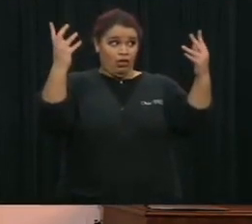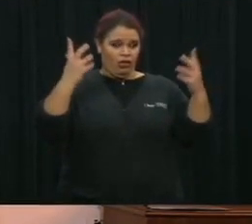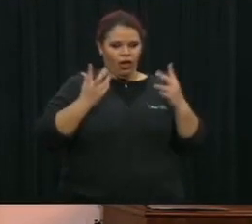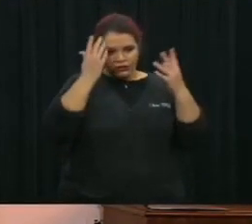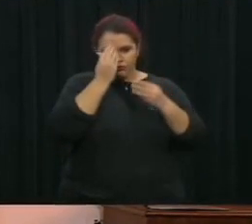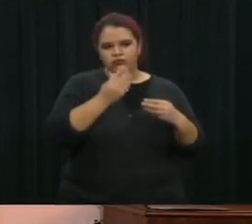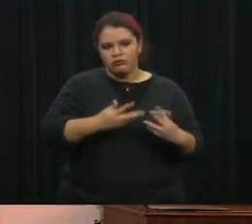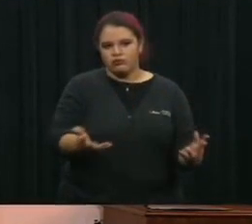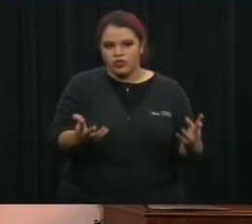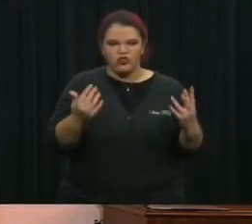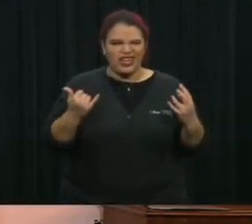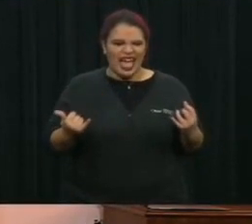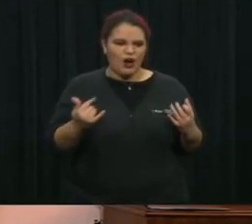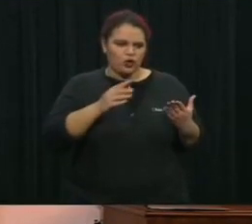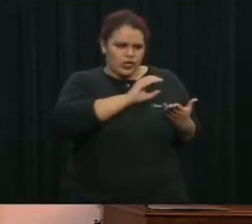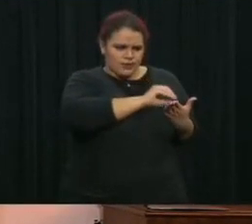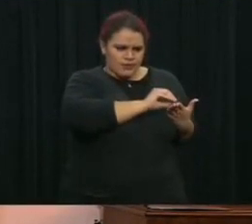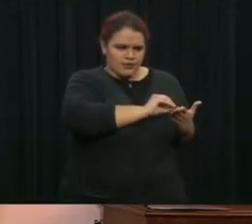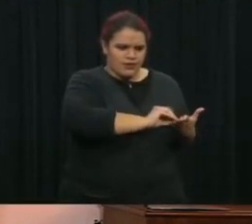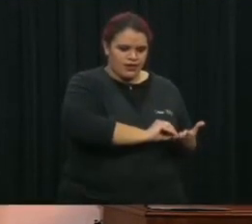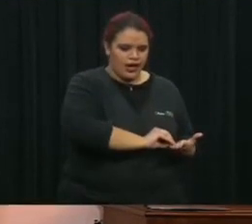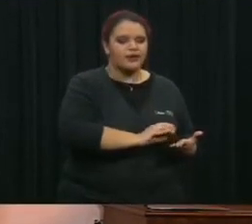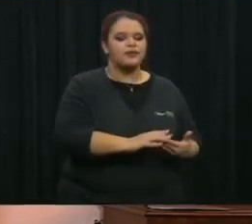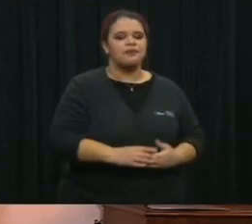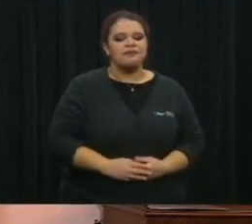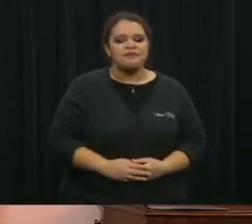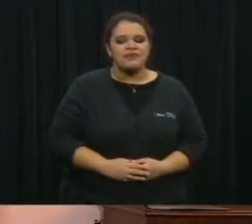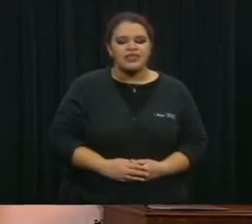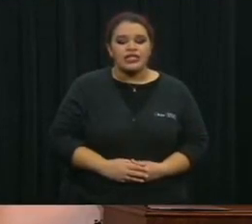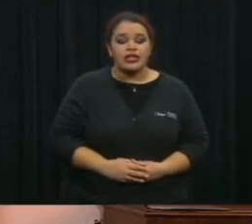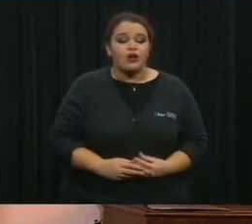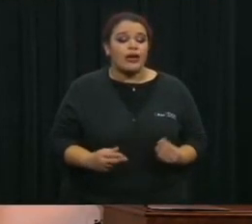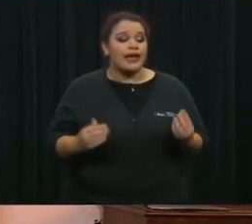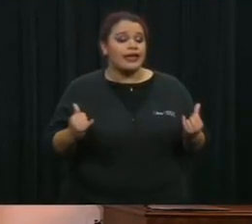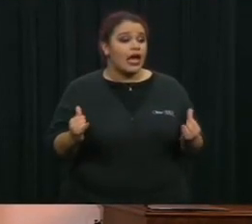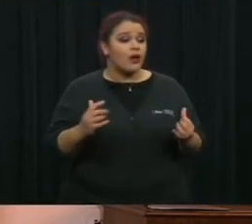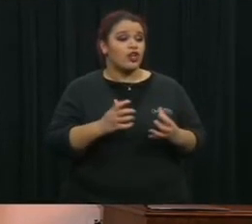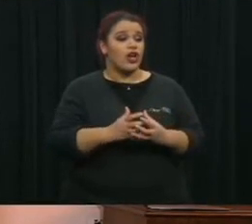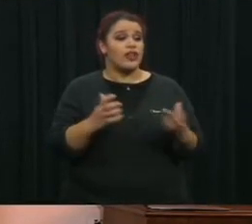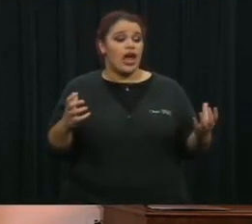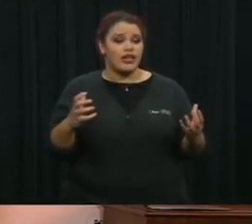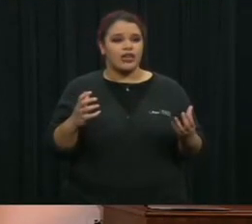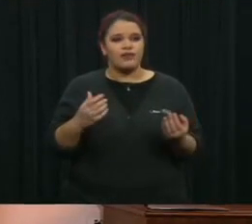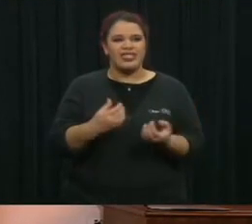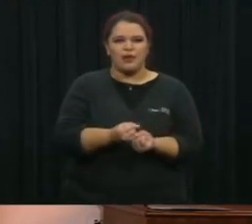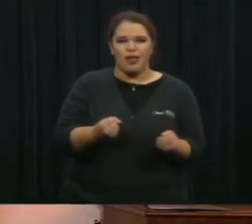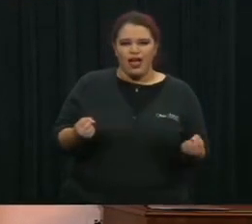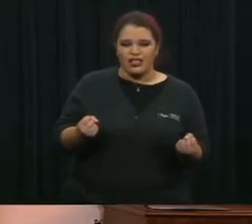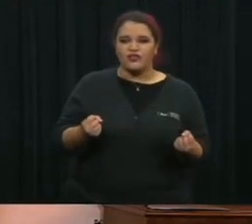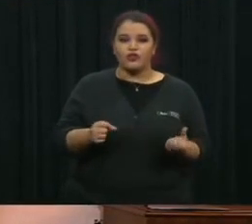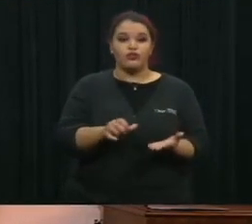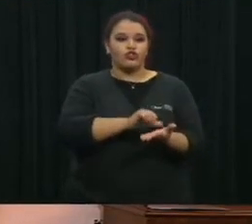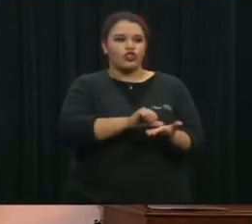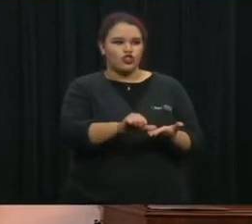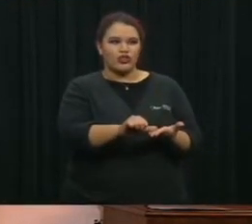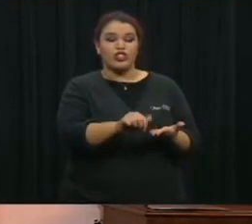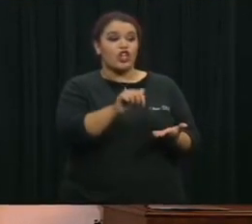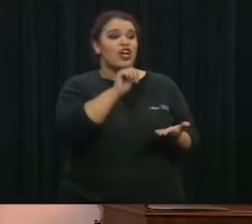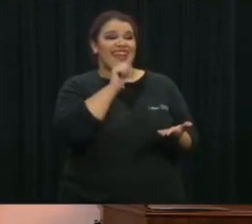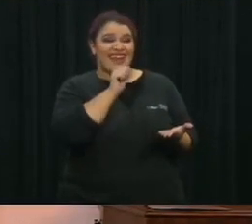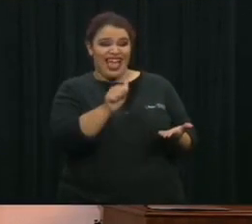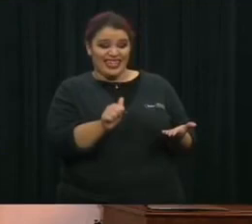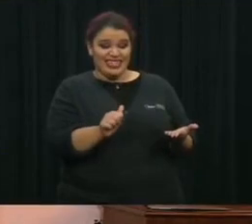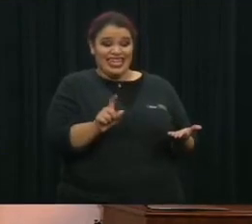trying to map it across the state. We're also drawing in, as you know, a lot of supplies from the non-essential surgeries that have stopped